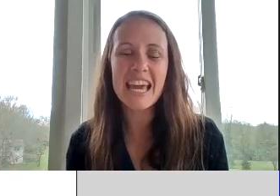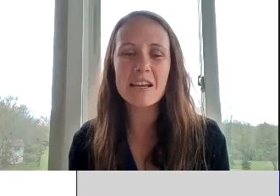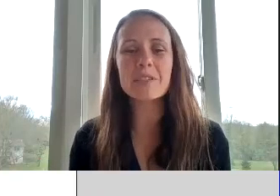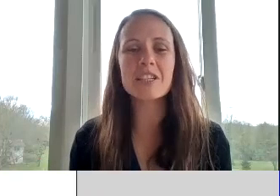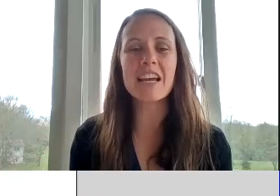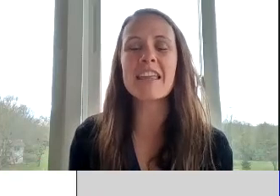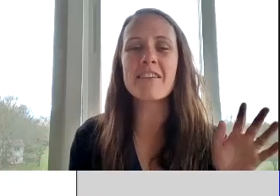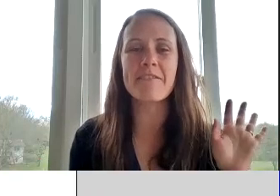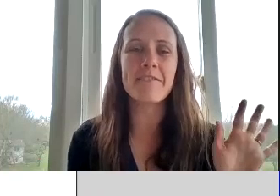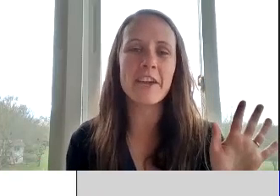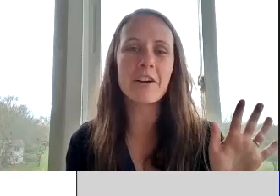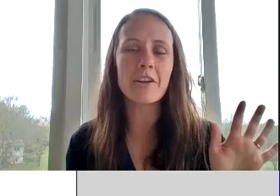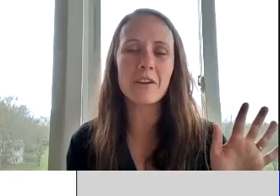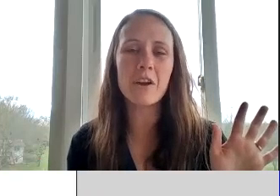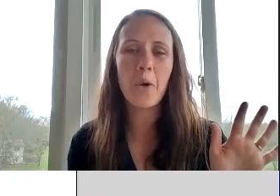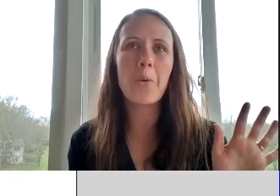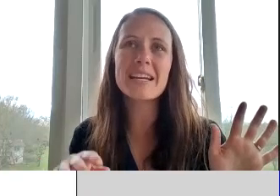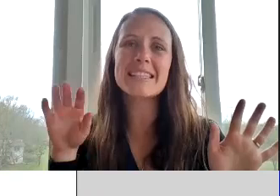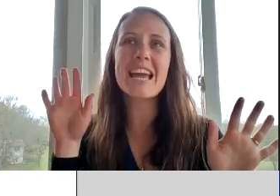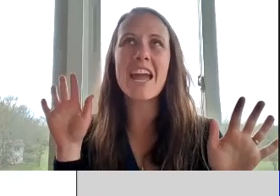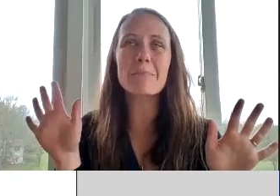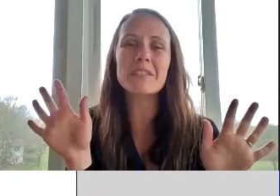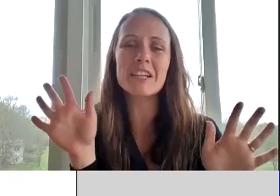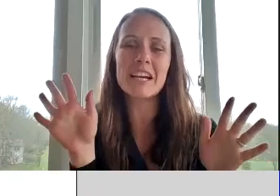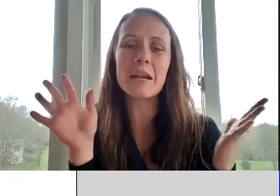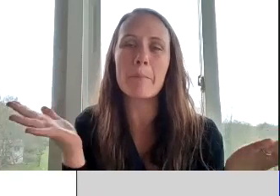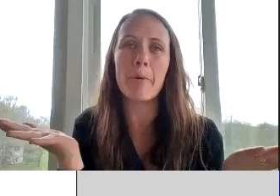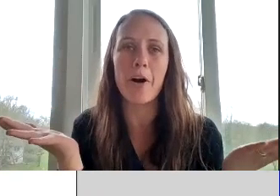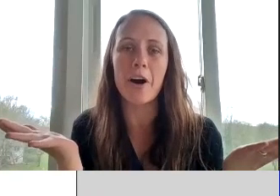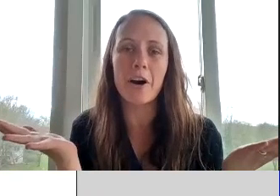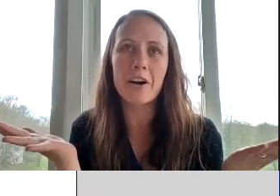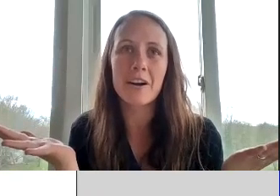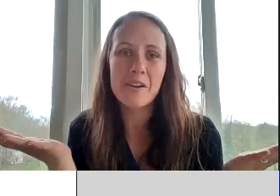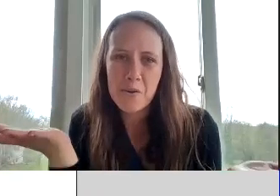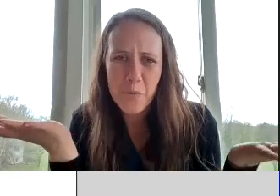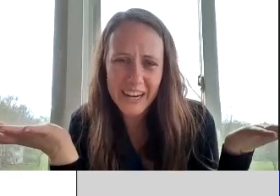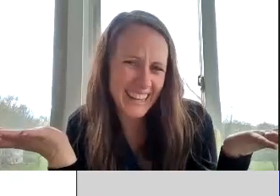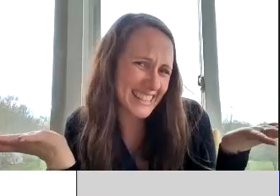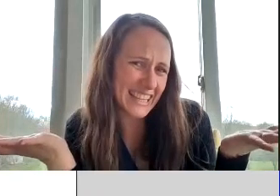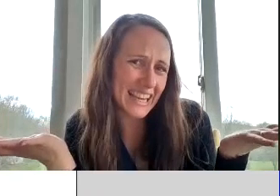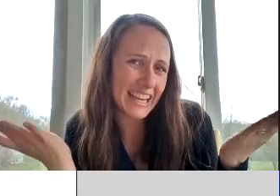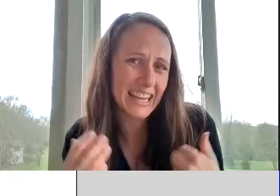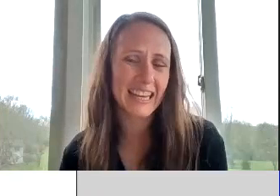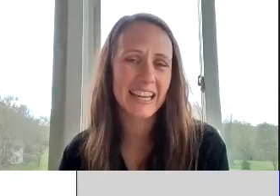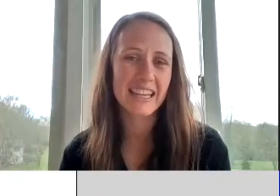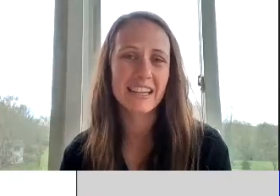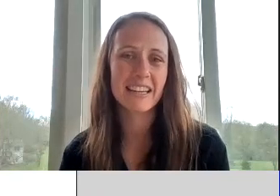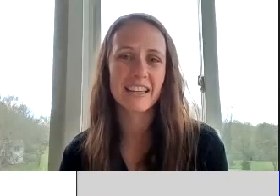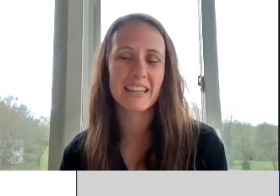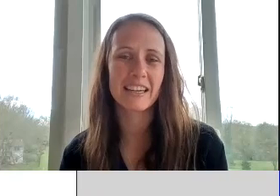Is the hamster in the field or is the hamster in a ball? Where is he?